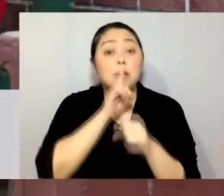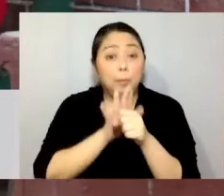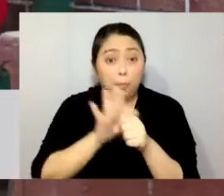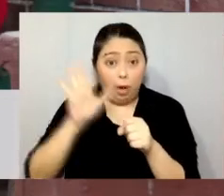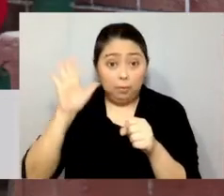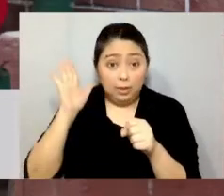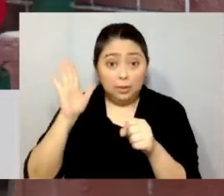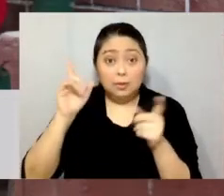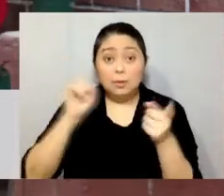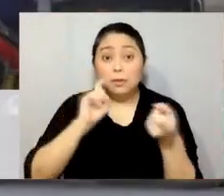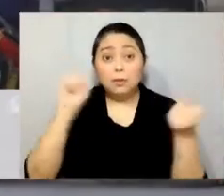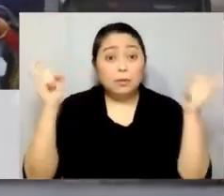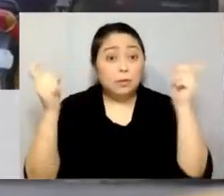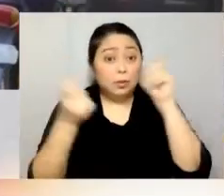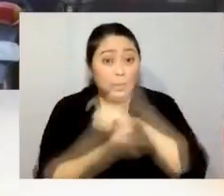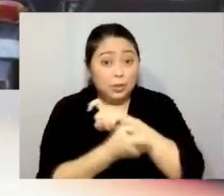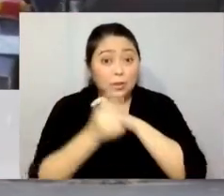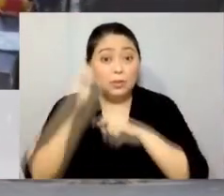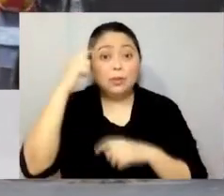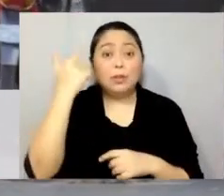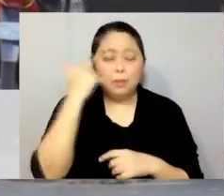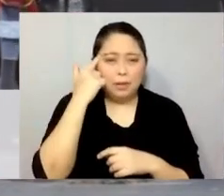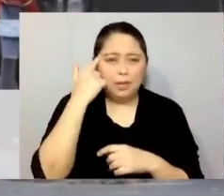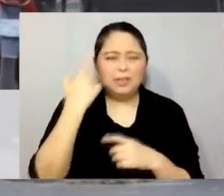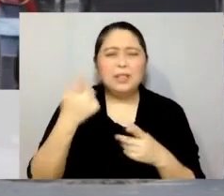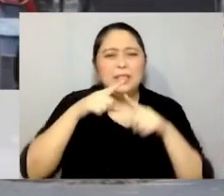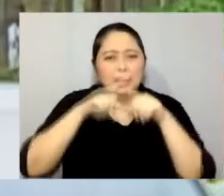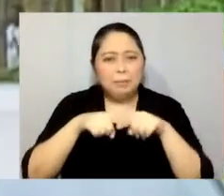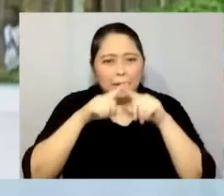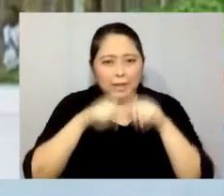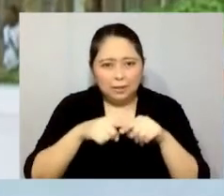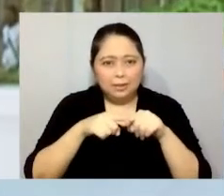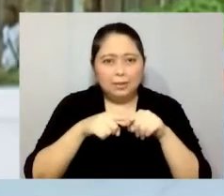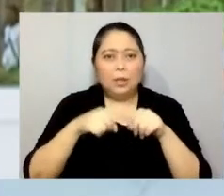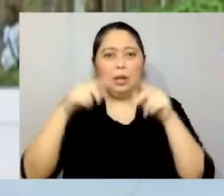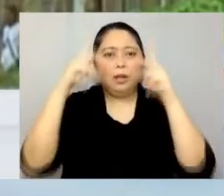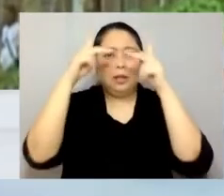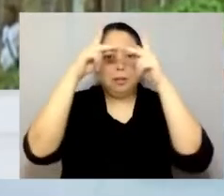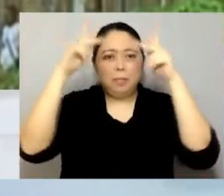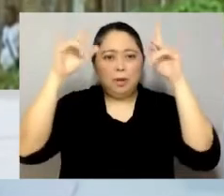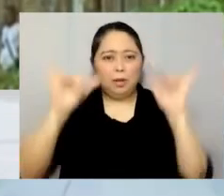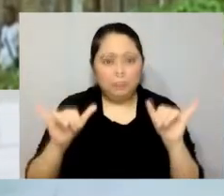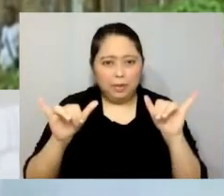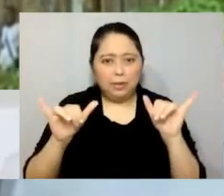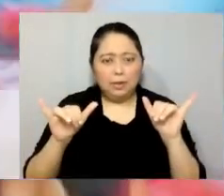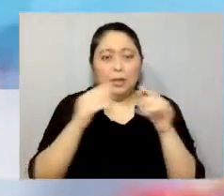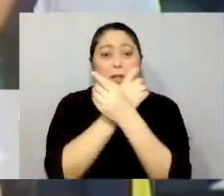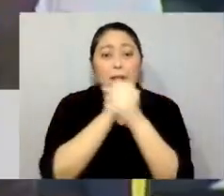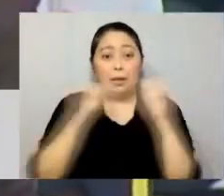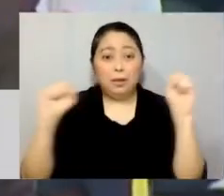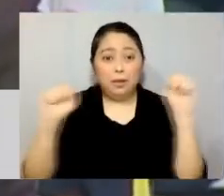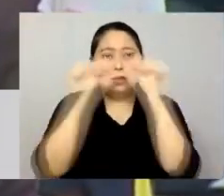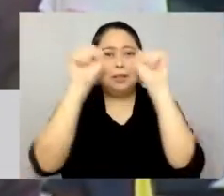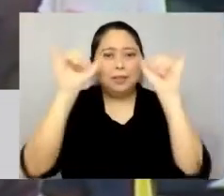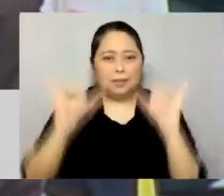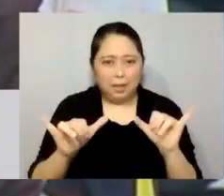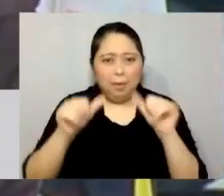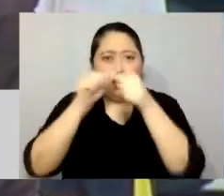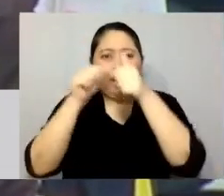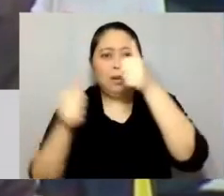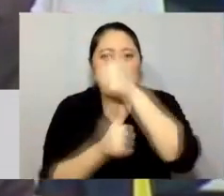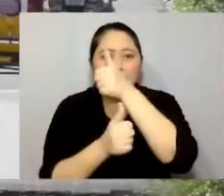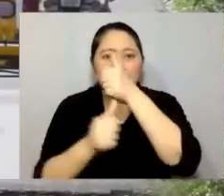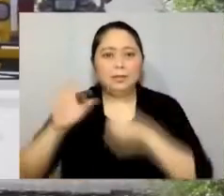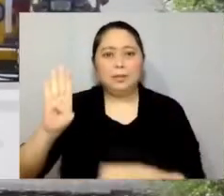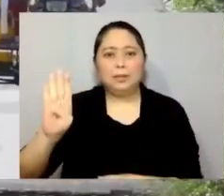promise of reform lies in the parliamentary democratic system under the new Bangsamoro Autonomous Region in Muslim Mindanao, or